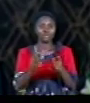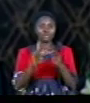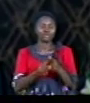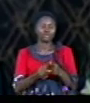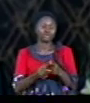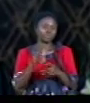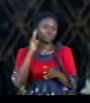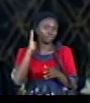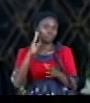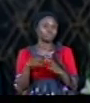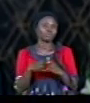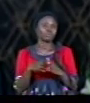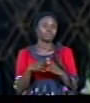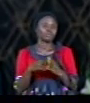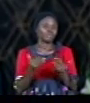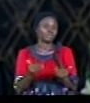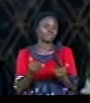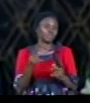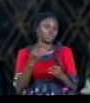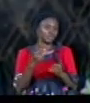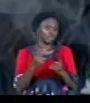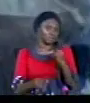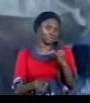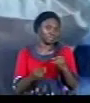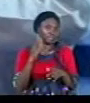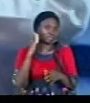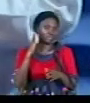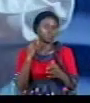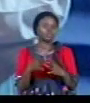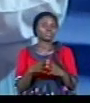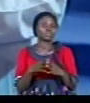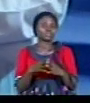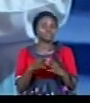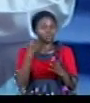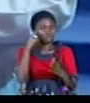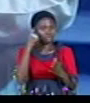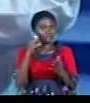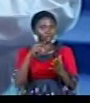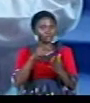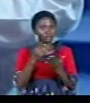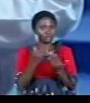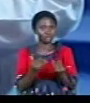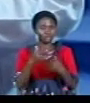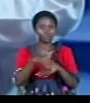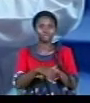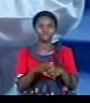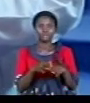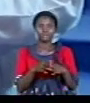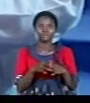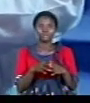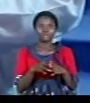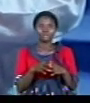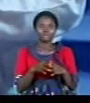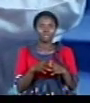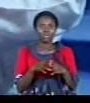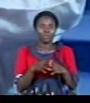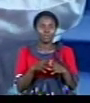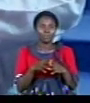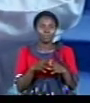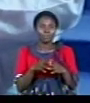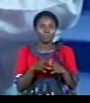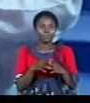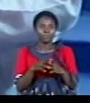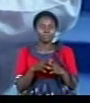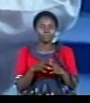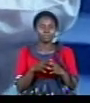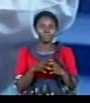now for tonight. Our brother Alexander Atama has been having athletic